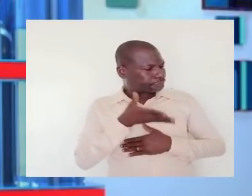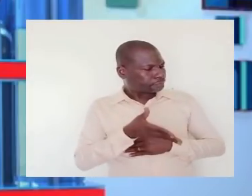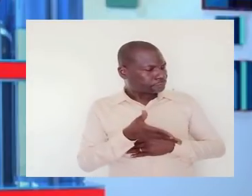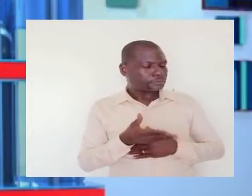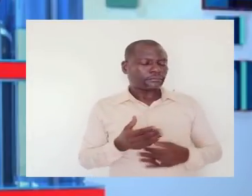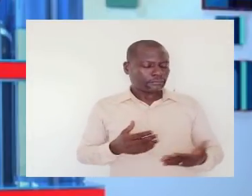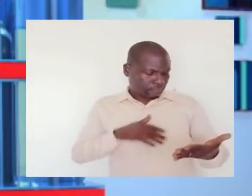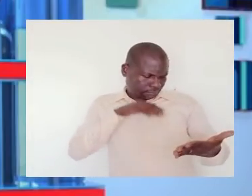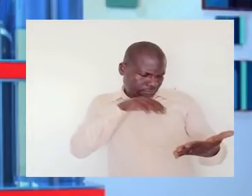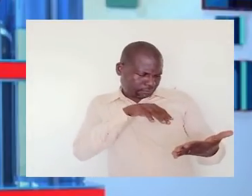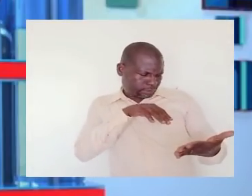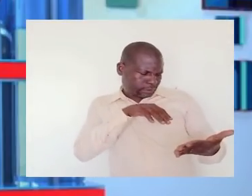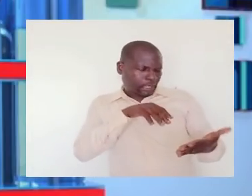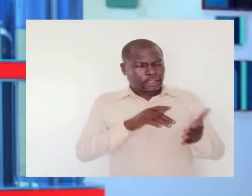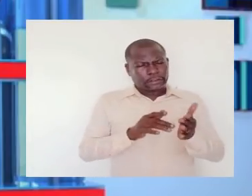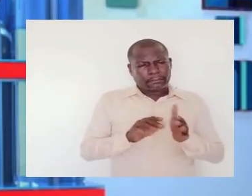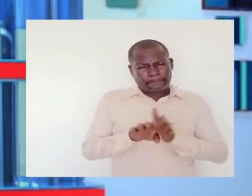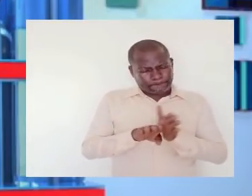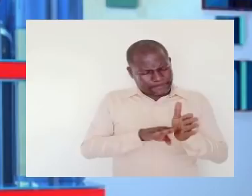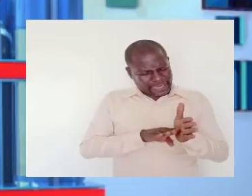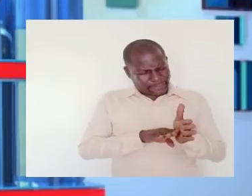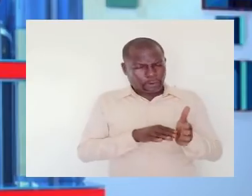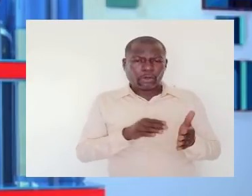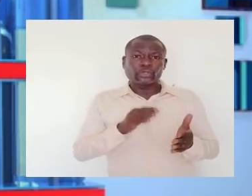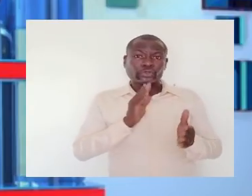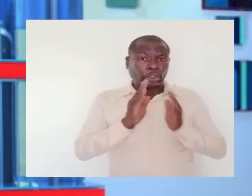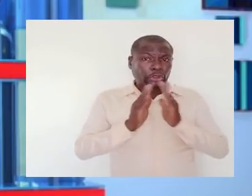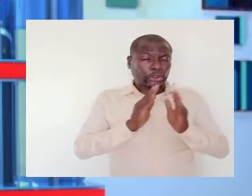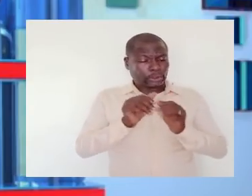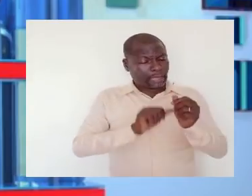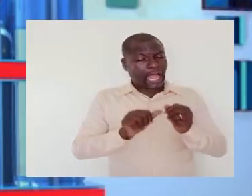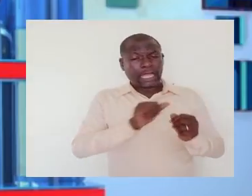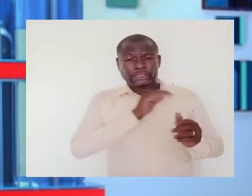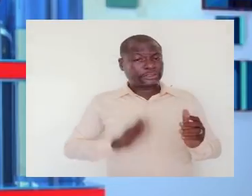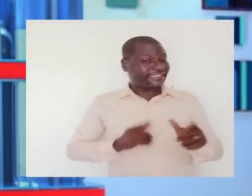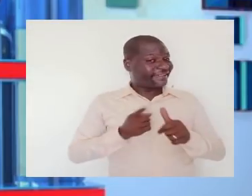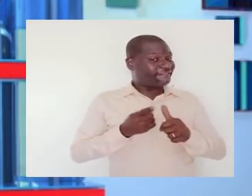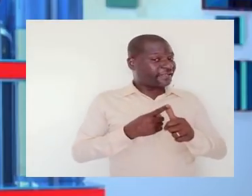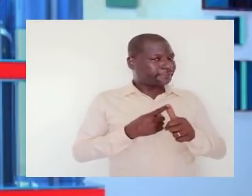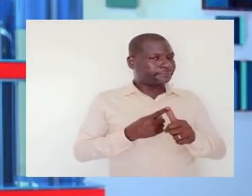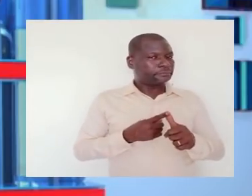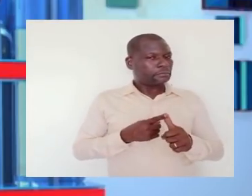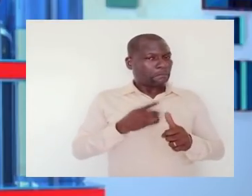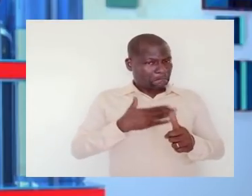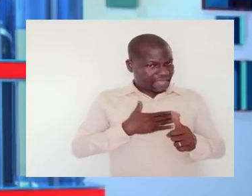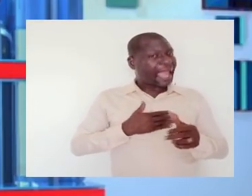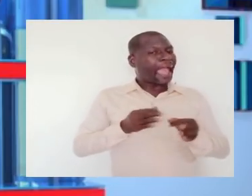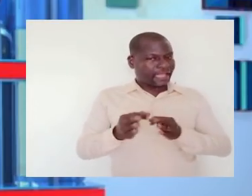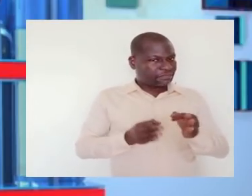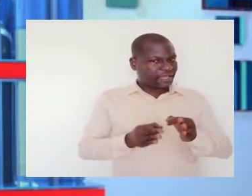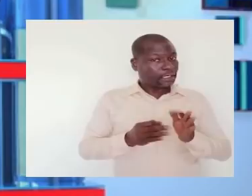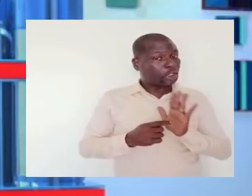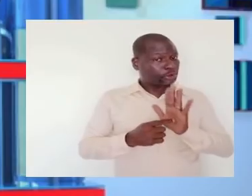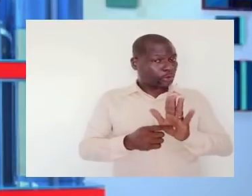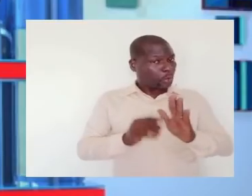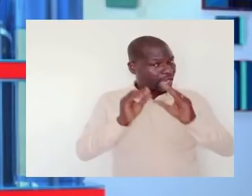aduanan enum no asamo atrokonko no ekaaye ade fa a Christofo a edi kan no ho no enie na menam so ade